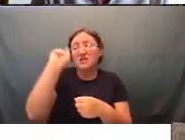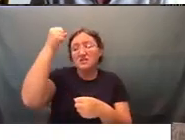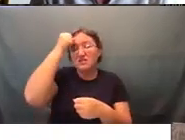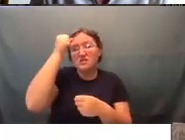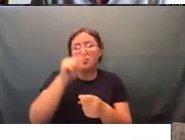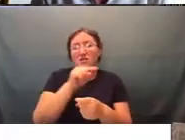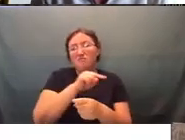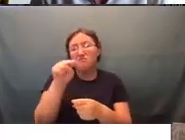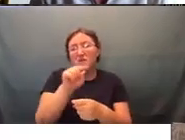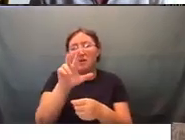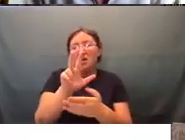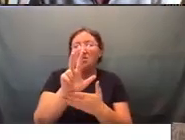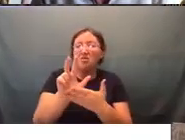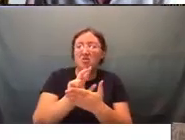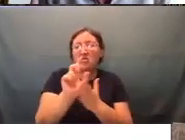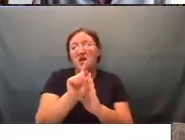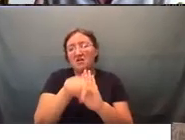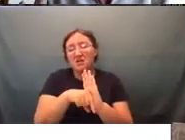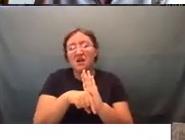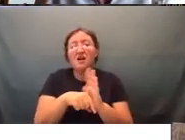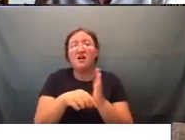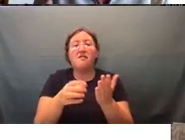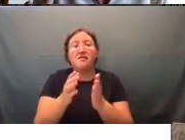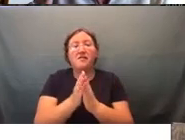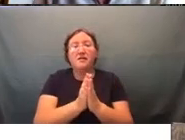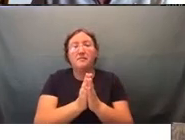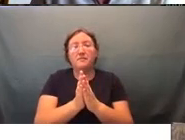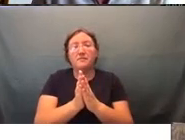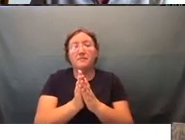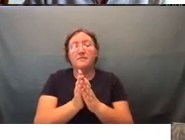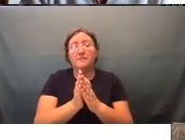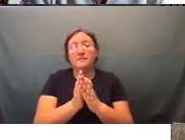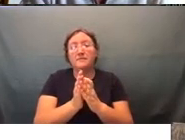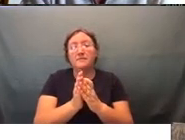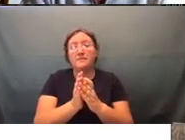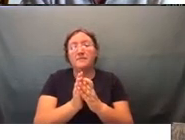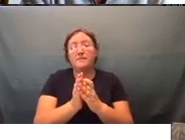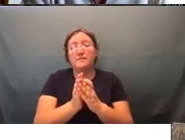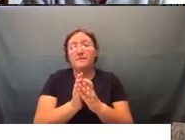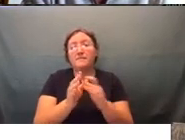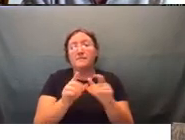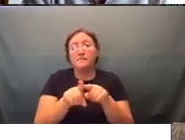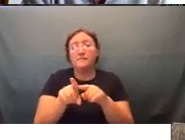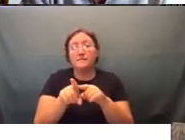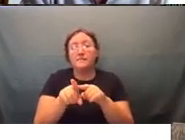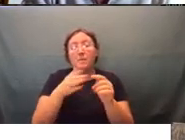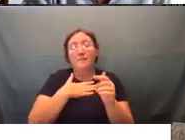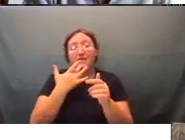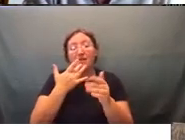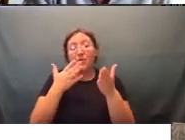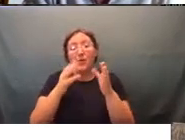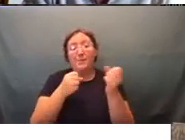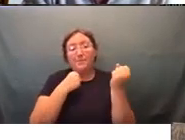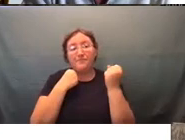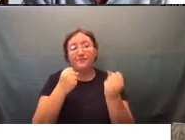in at 3:30. And even making it part of Las Vegas is one of my favorite routes in. This kind of